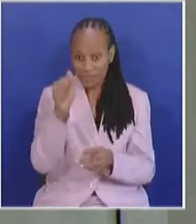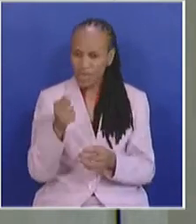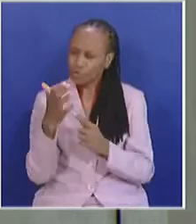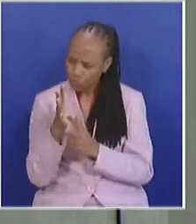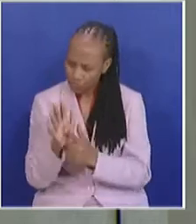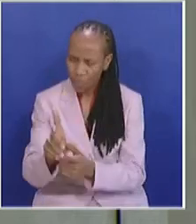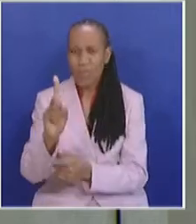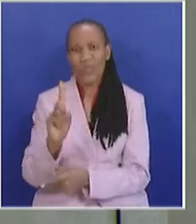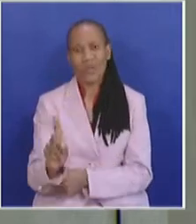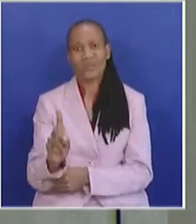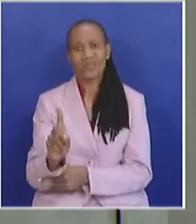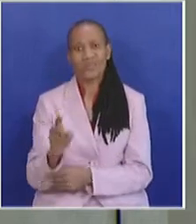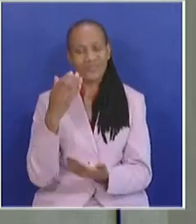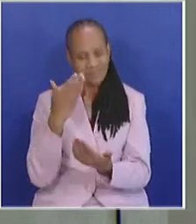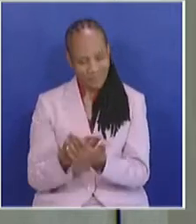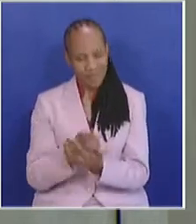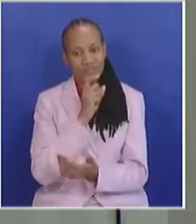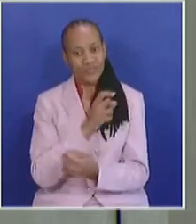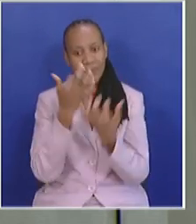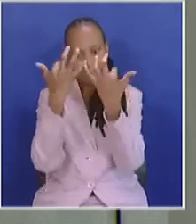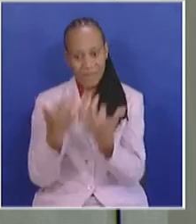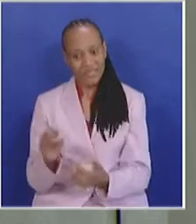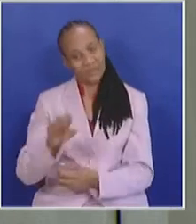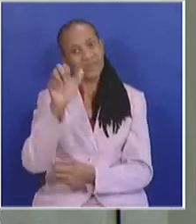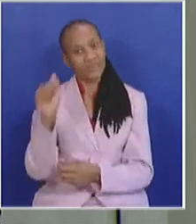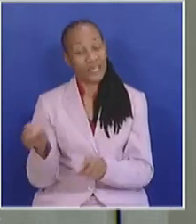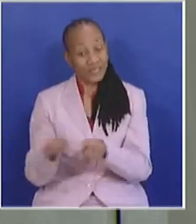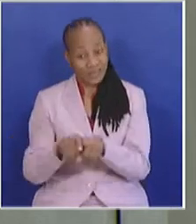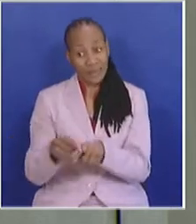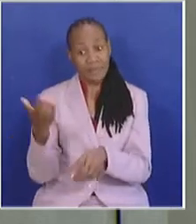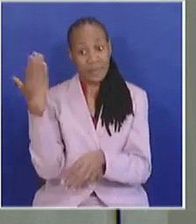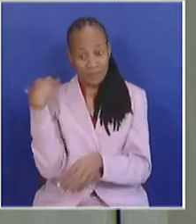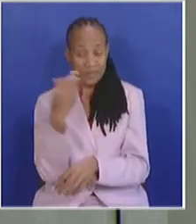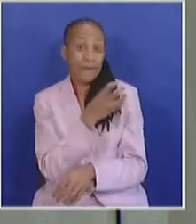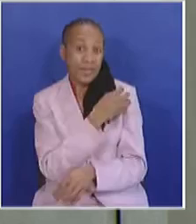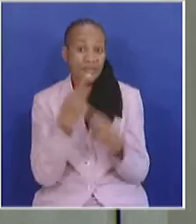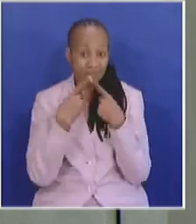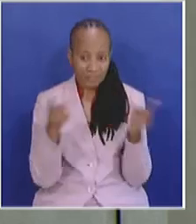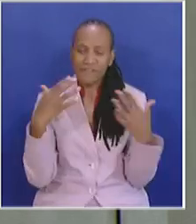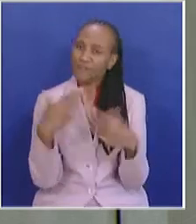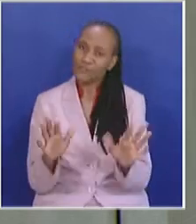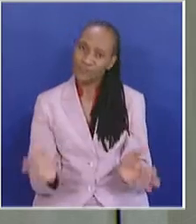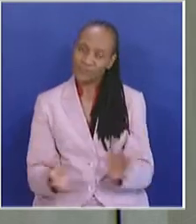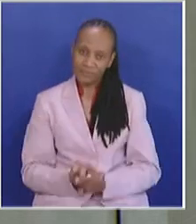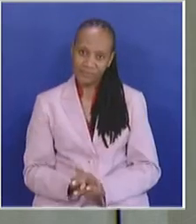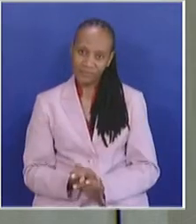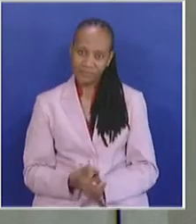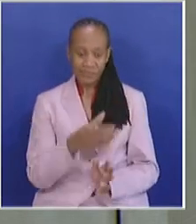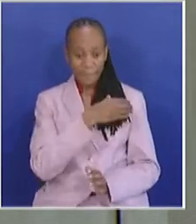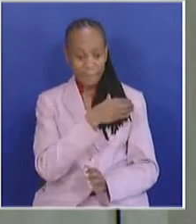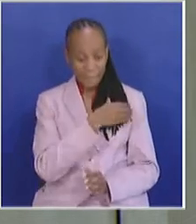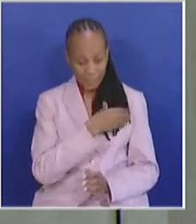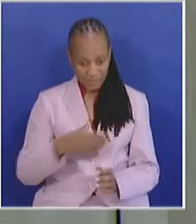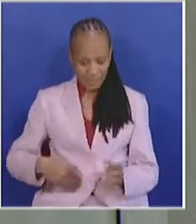largest share of spending, as indeed it was announced by the minister even yesterday. Through the Presidential